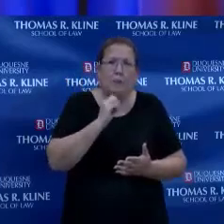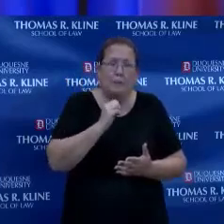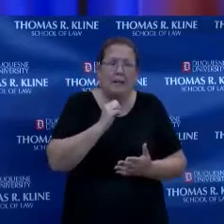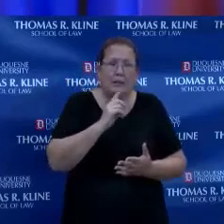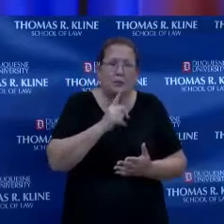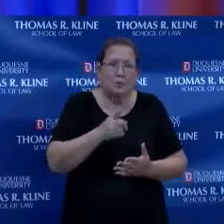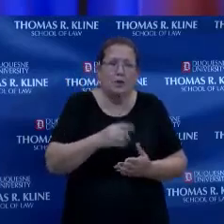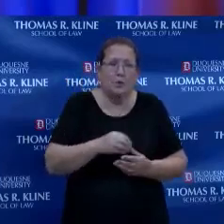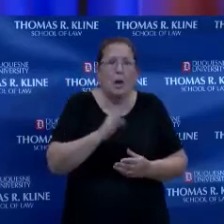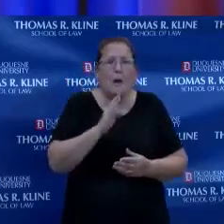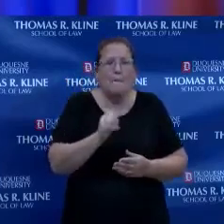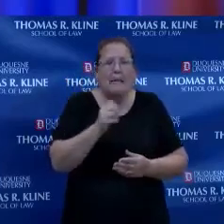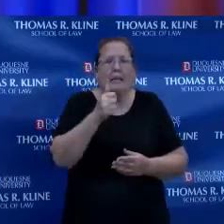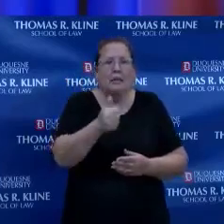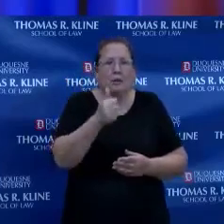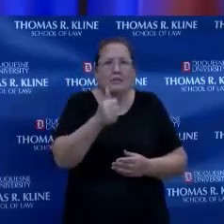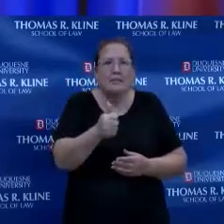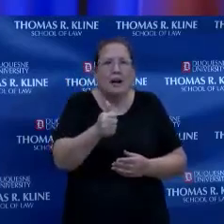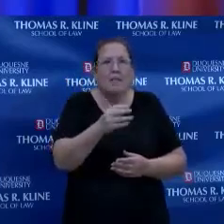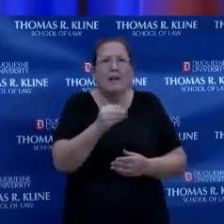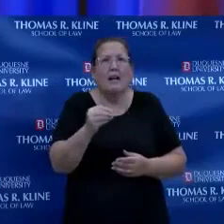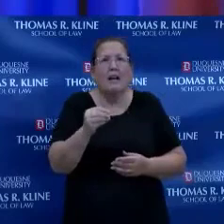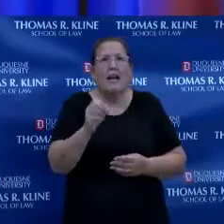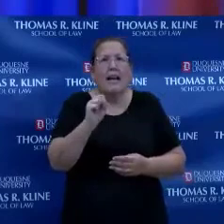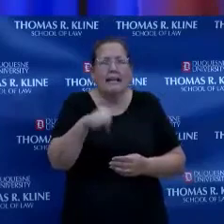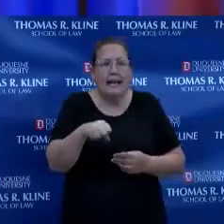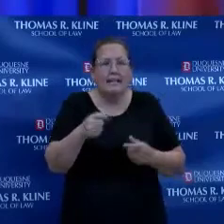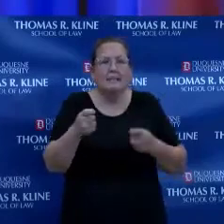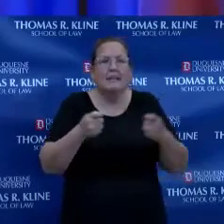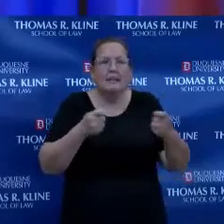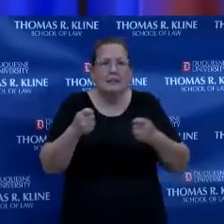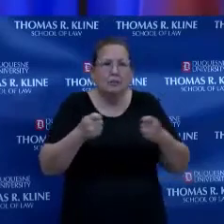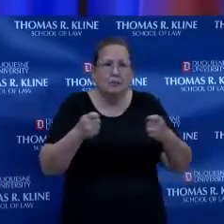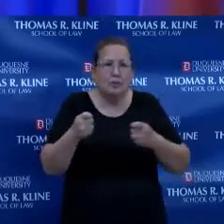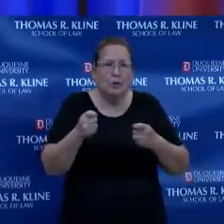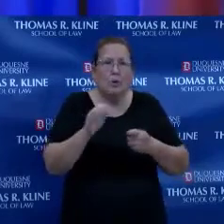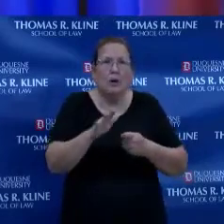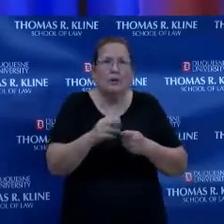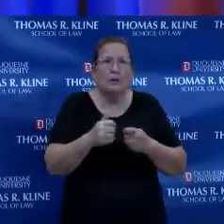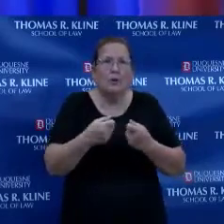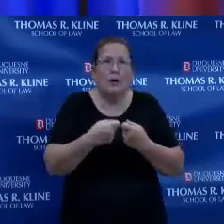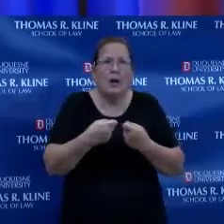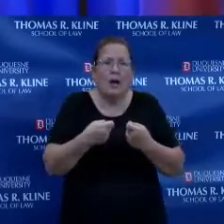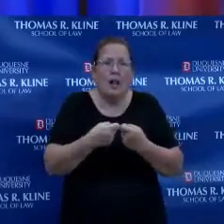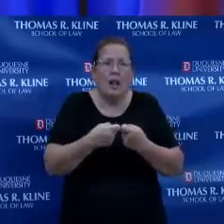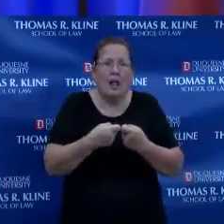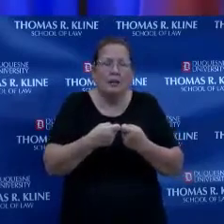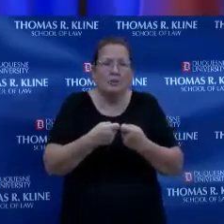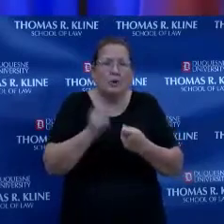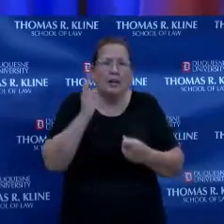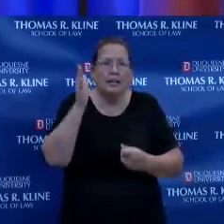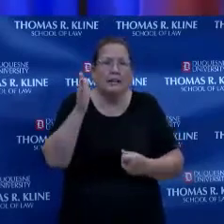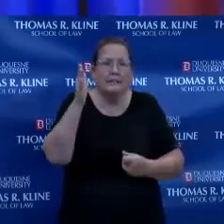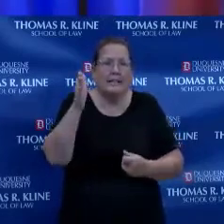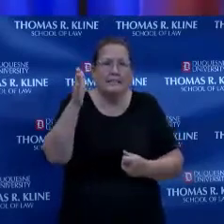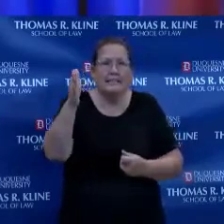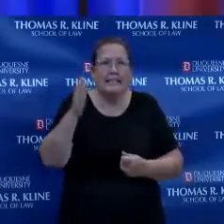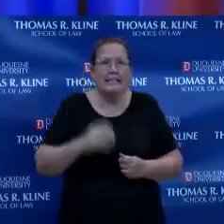Be yourself, and yes, control your electronic, what I call your electronic destiny.